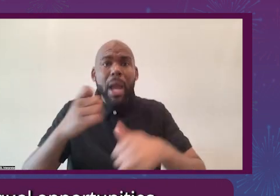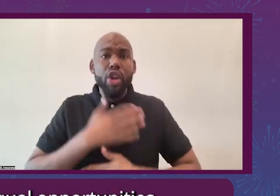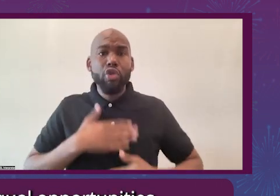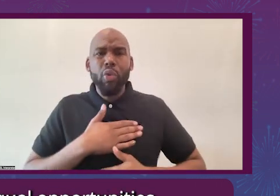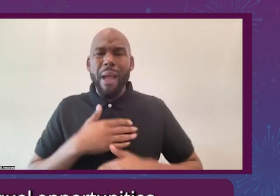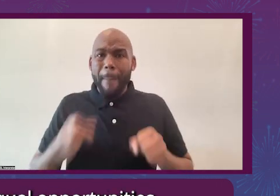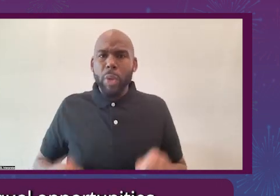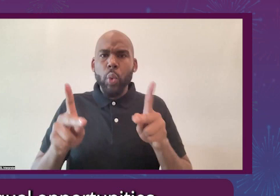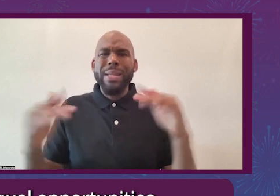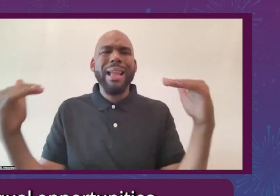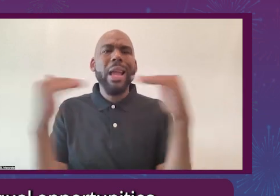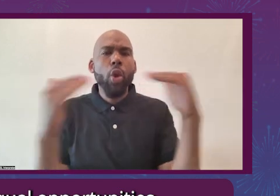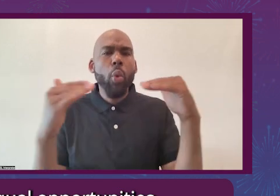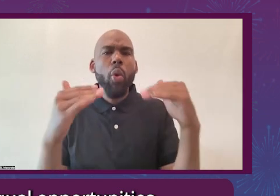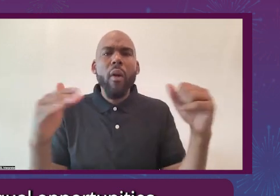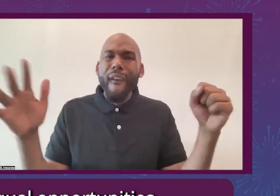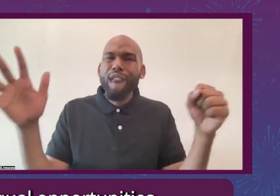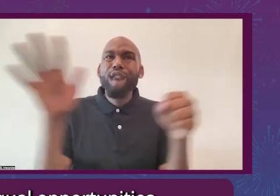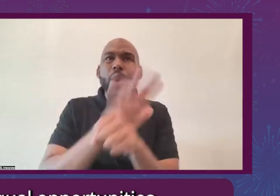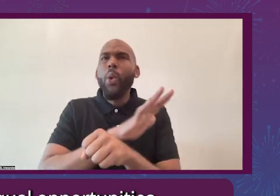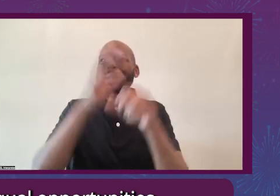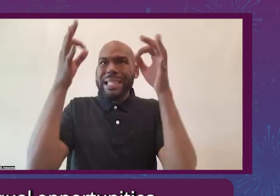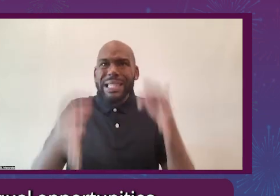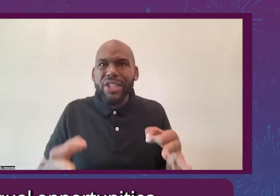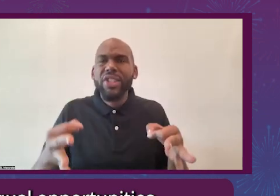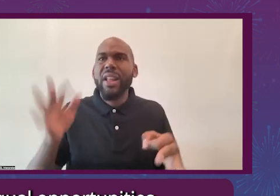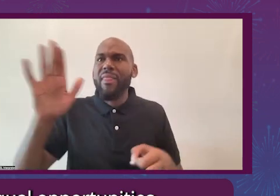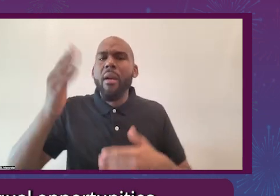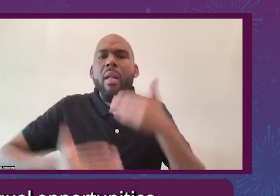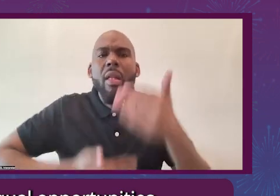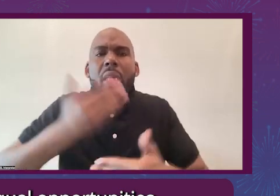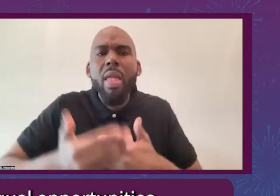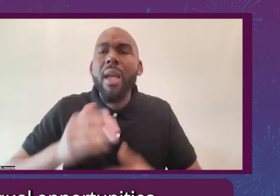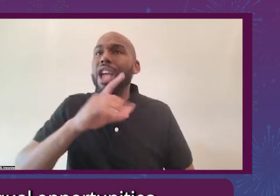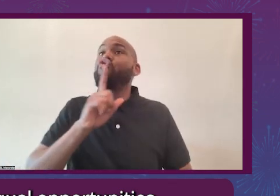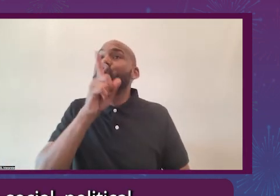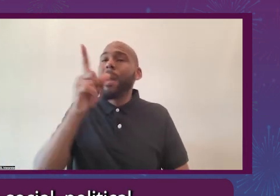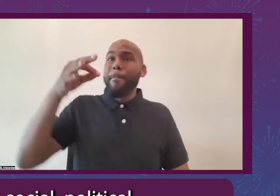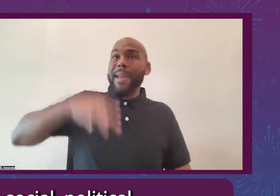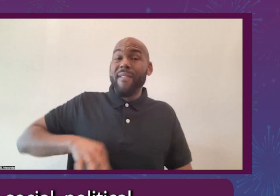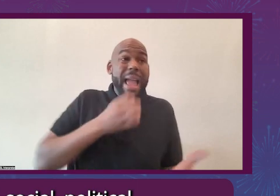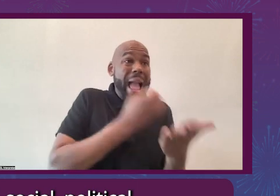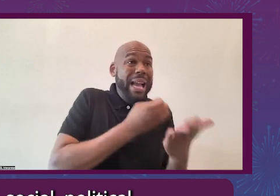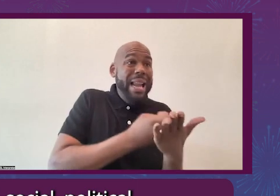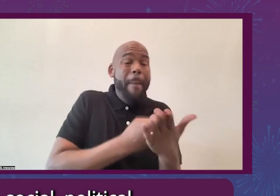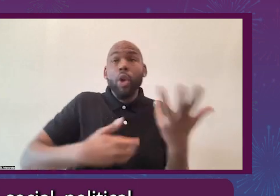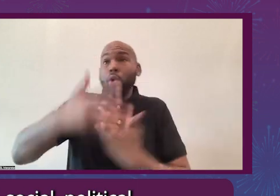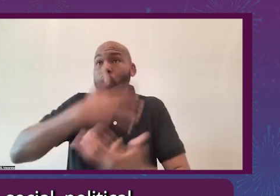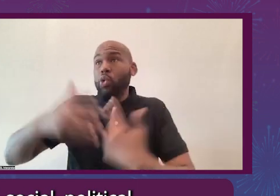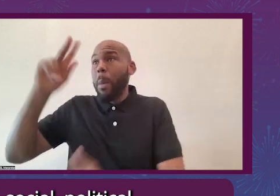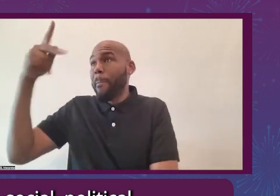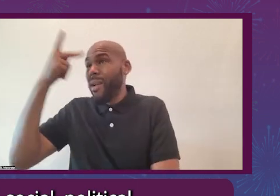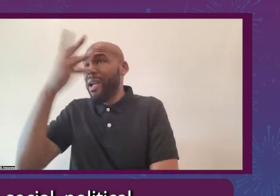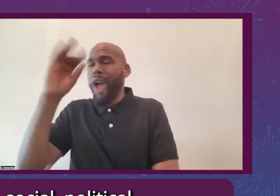with disabilities, can enjoy equal opportunities, have a full say in decision-making processes, and truly benefit from